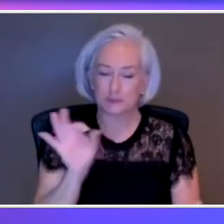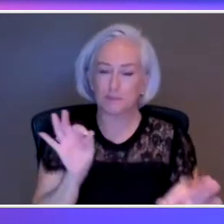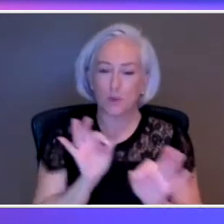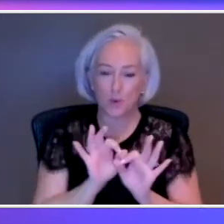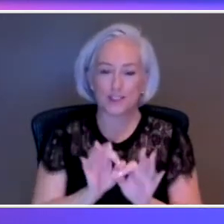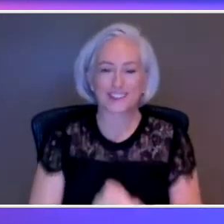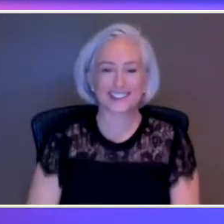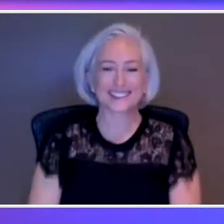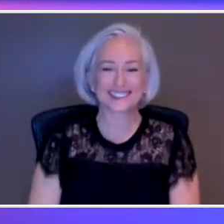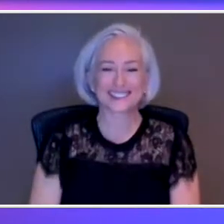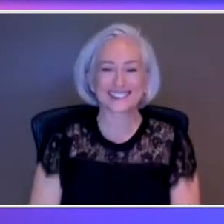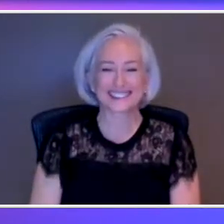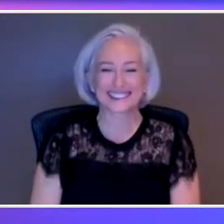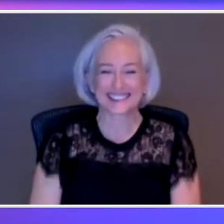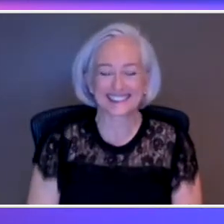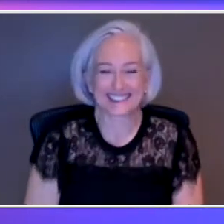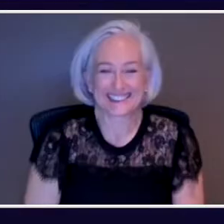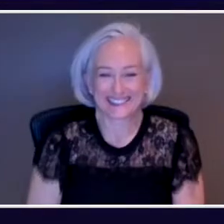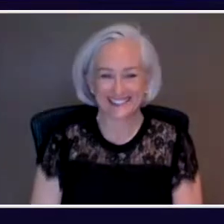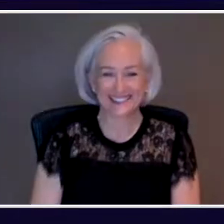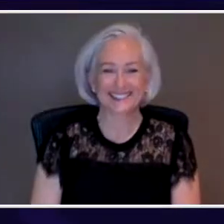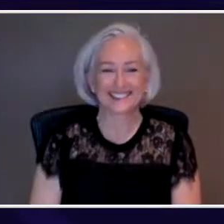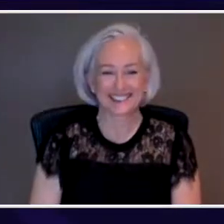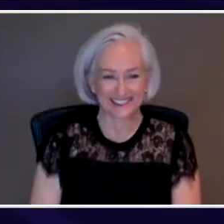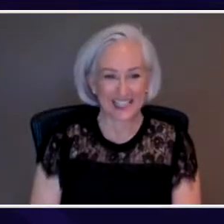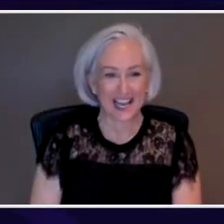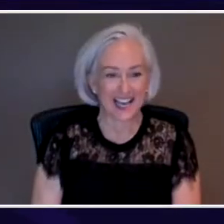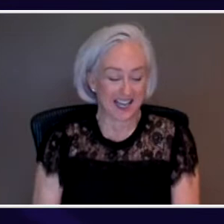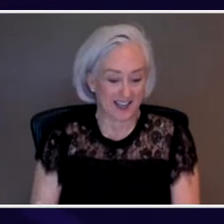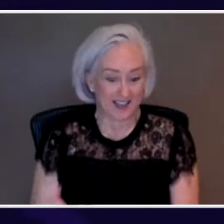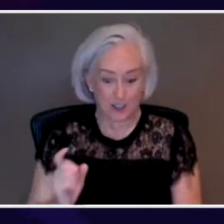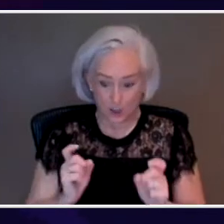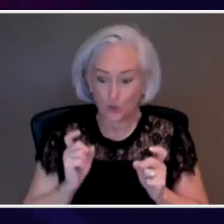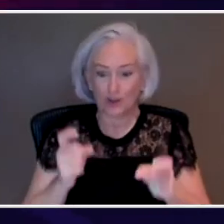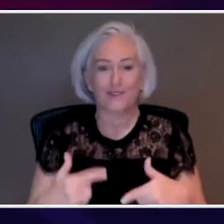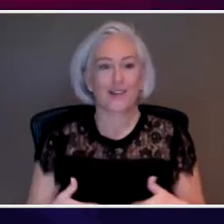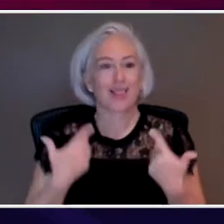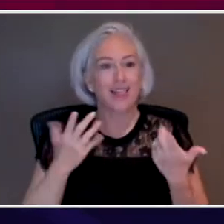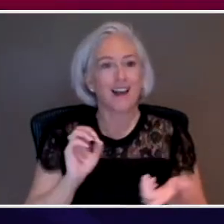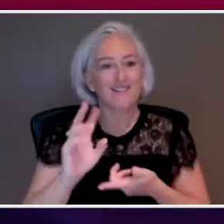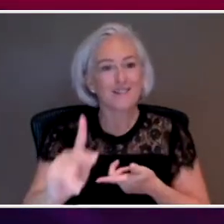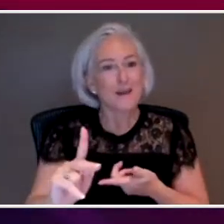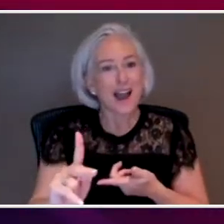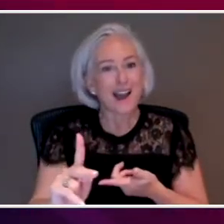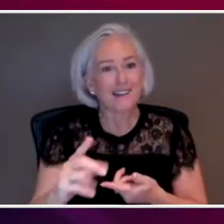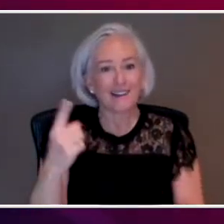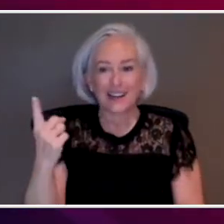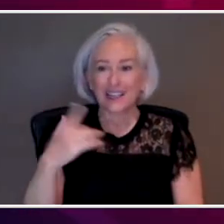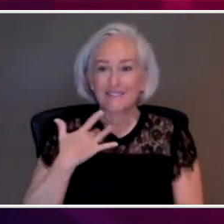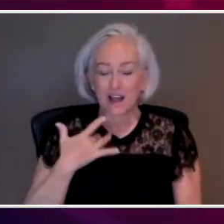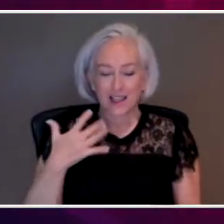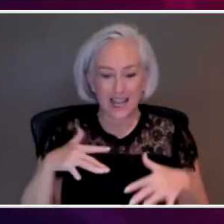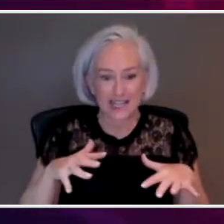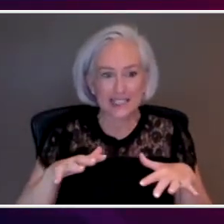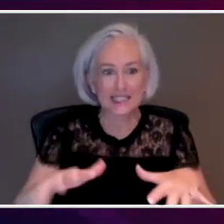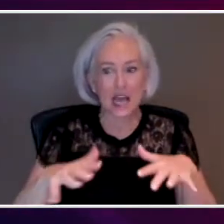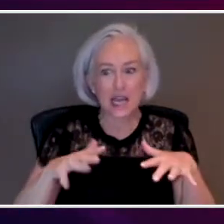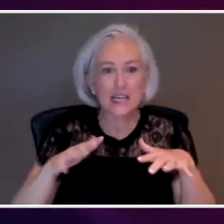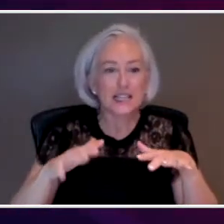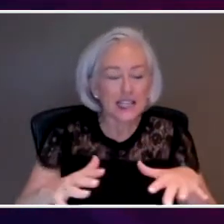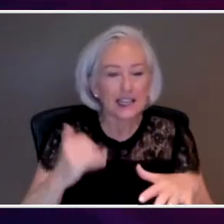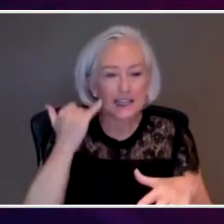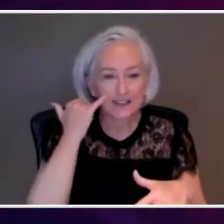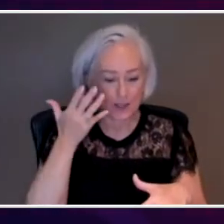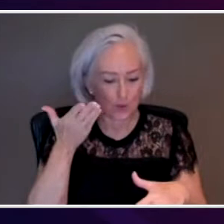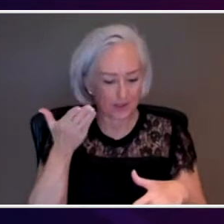very pleased. Yeah, you give people you give them their lives back. This is someone who was feeling anxiety if he had to be somewhere more than 10 minutes